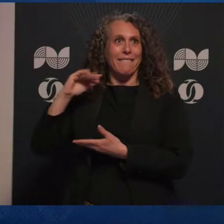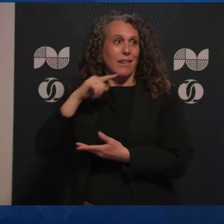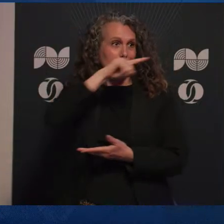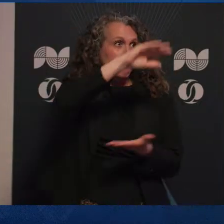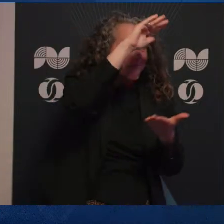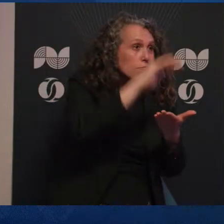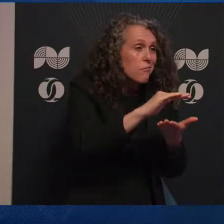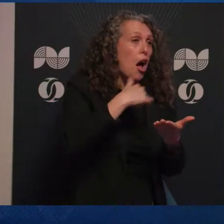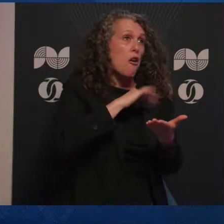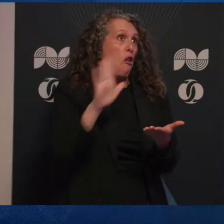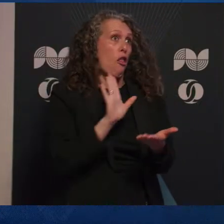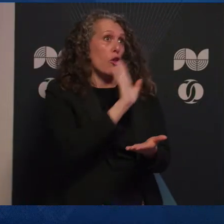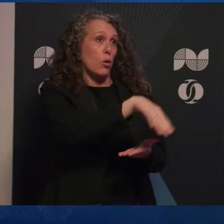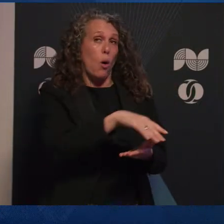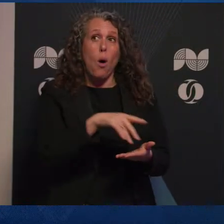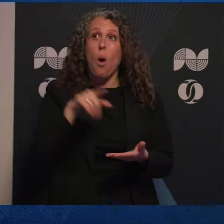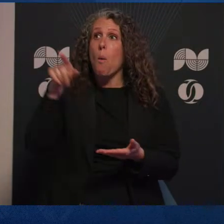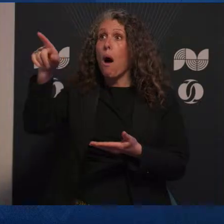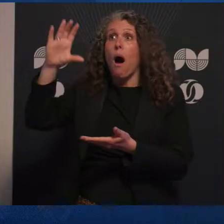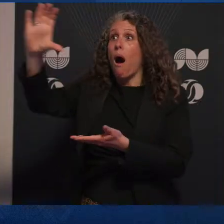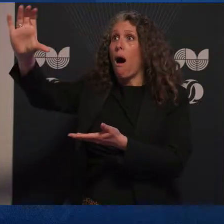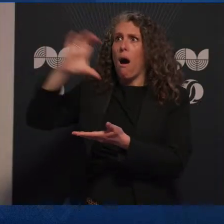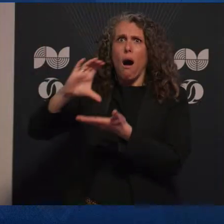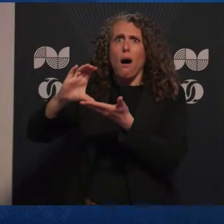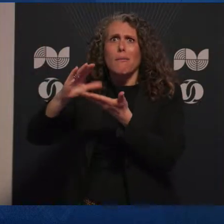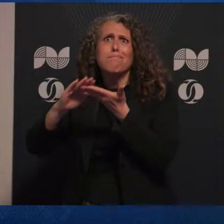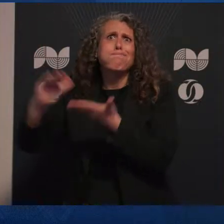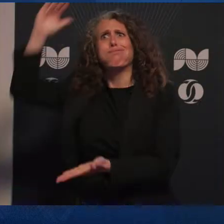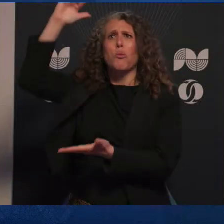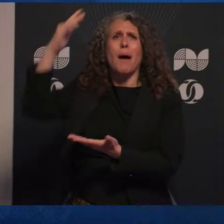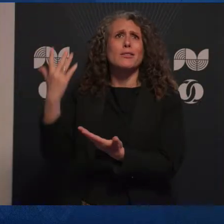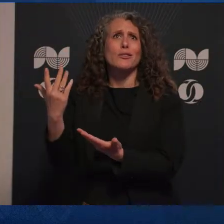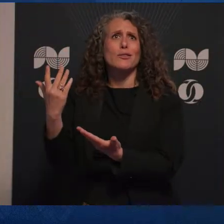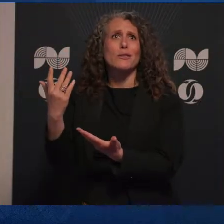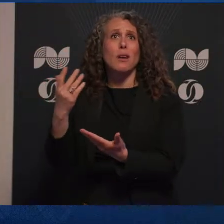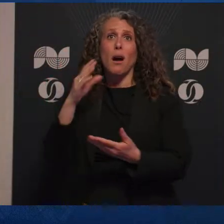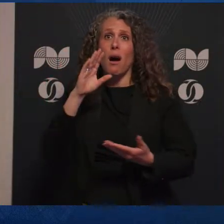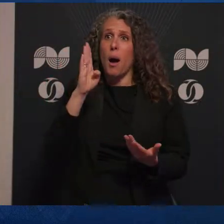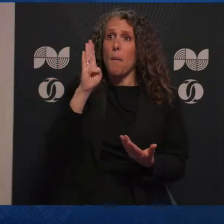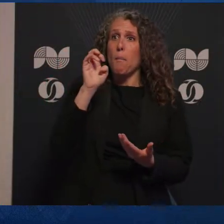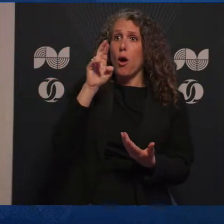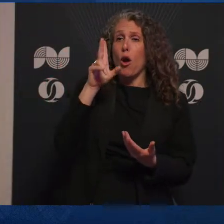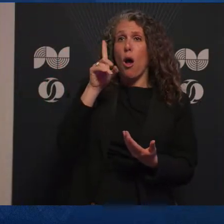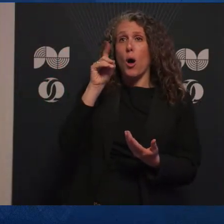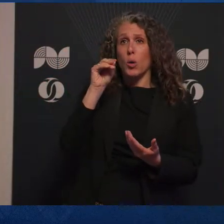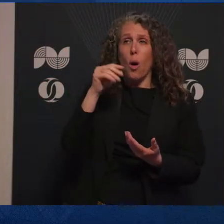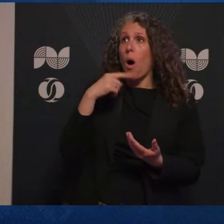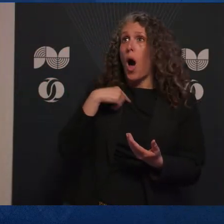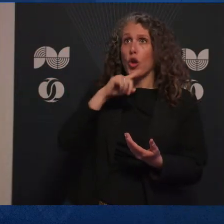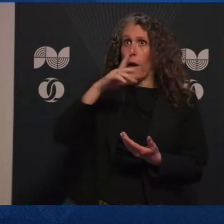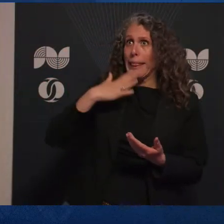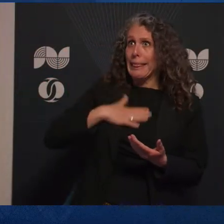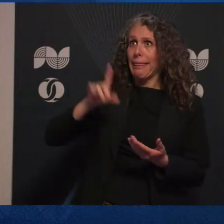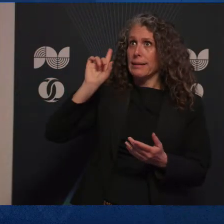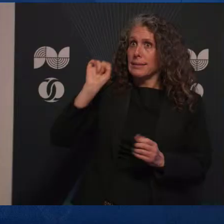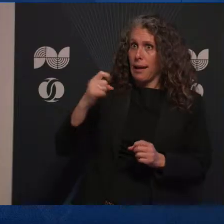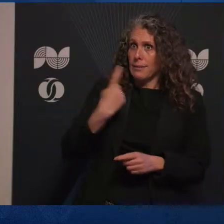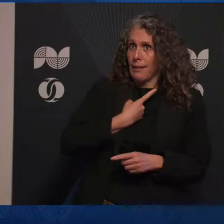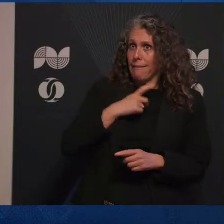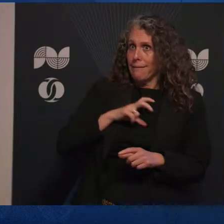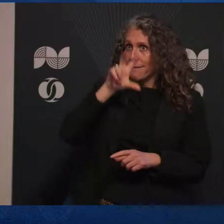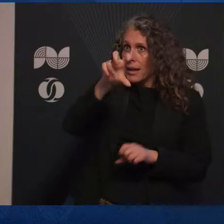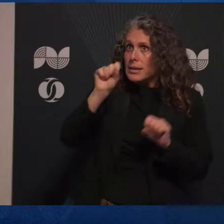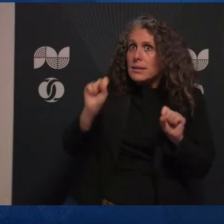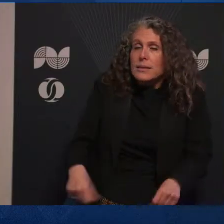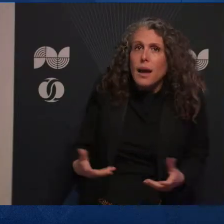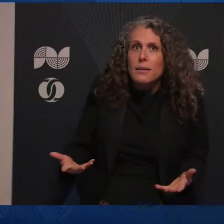will overpay. Maybe Bernardo would have invested without that. And the third reason is, and that's what you alluded